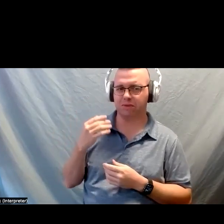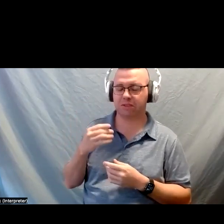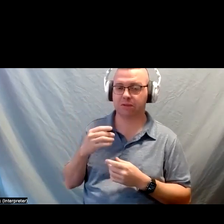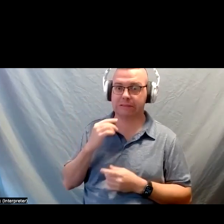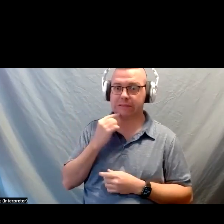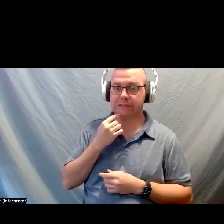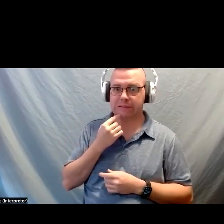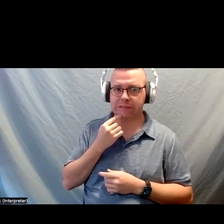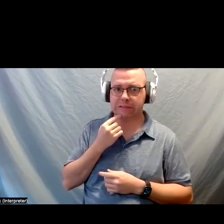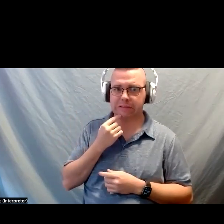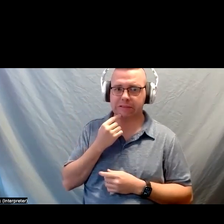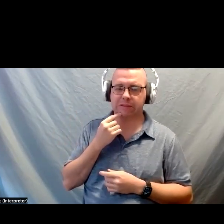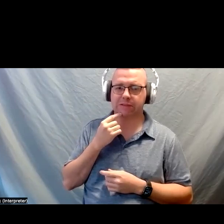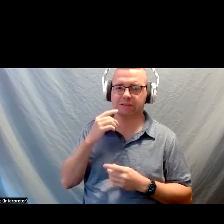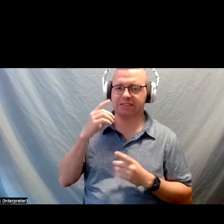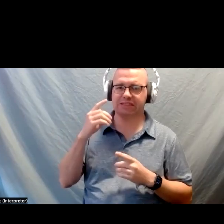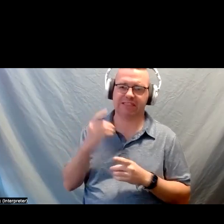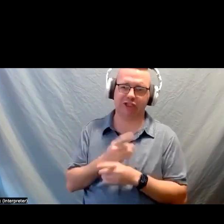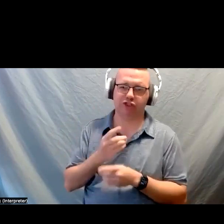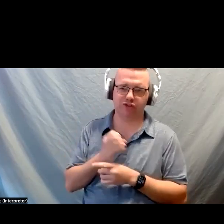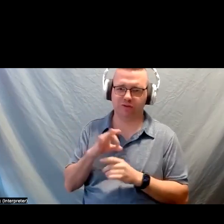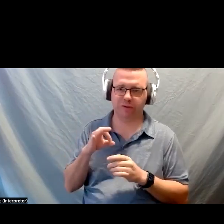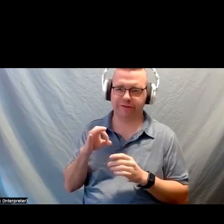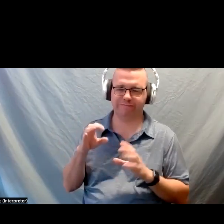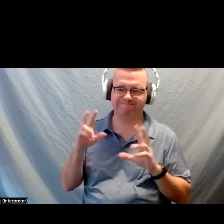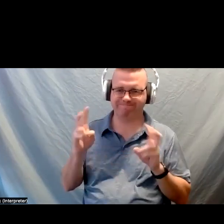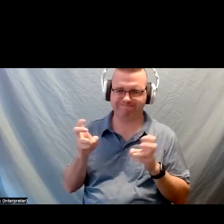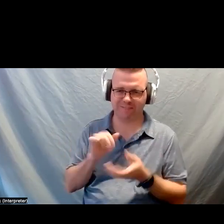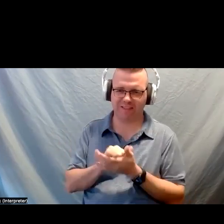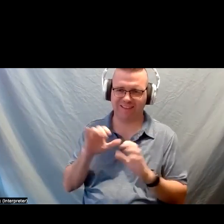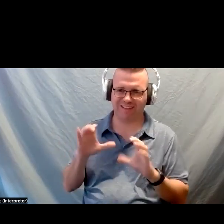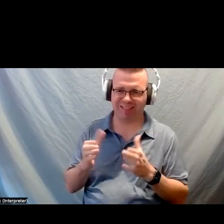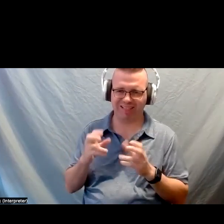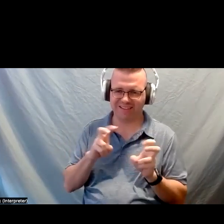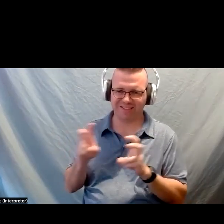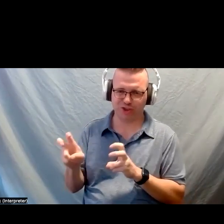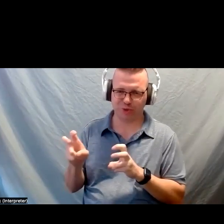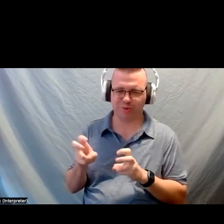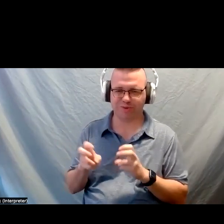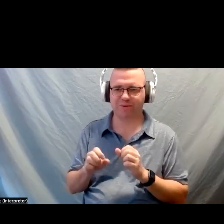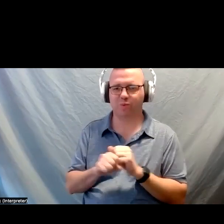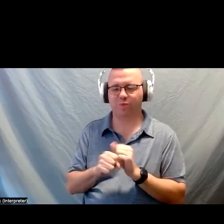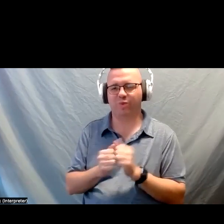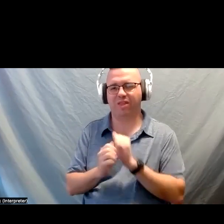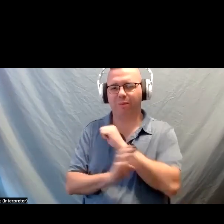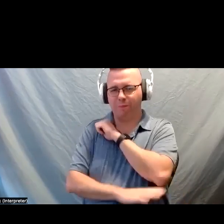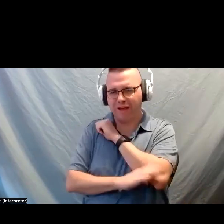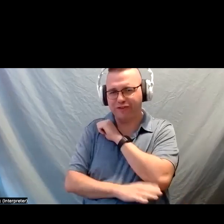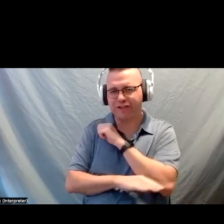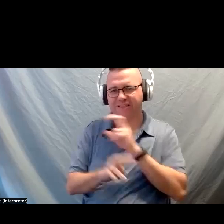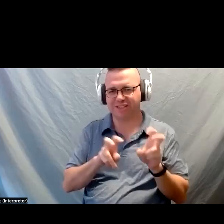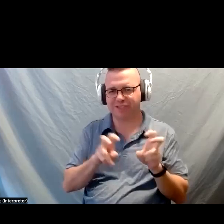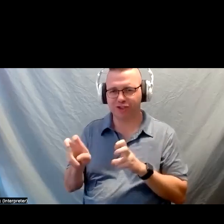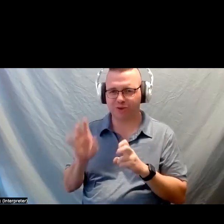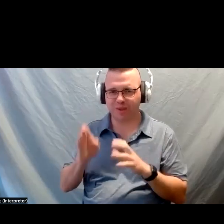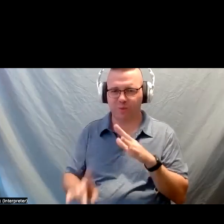danger of pathologizing class issues here. The effect of poverty and of their class position, Jo would